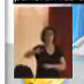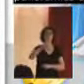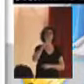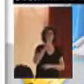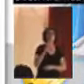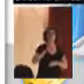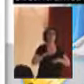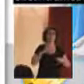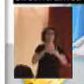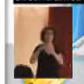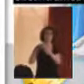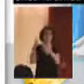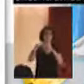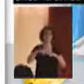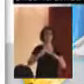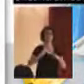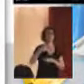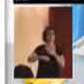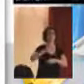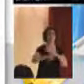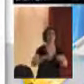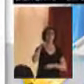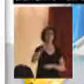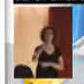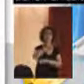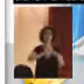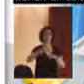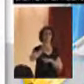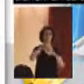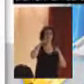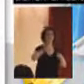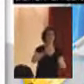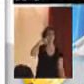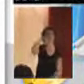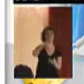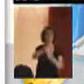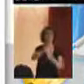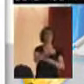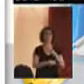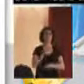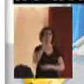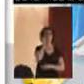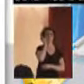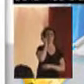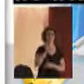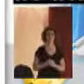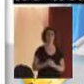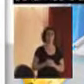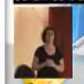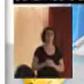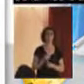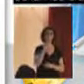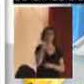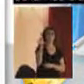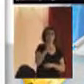the population with a disability say that they have problems to move or to handle objects. That is, there is